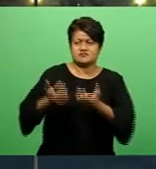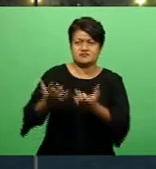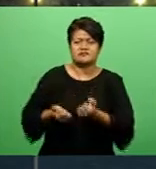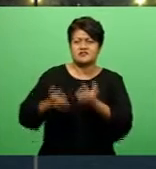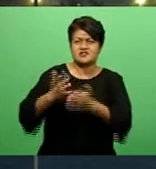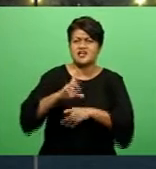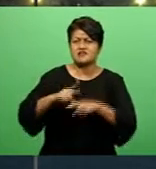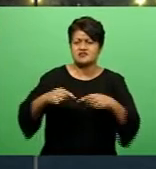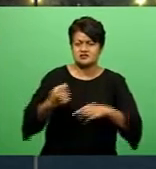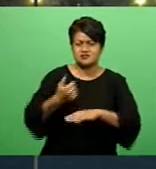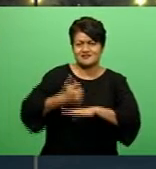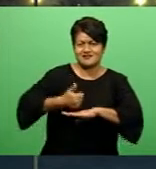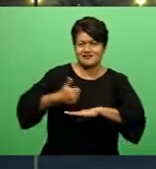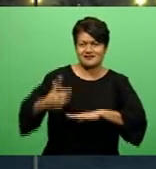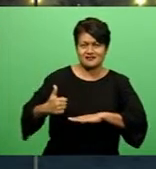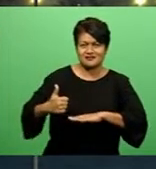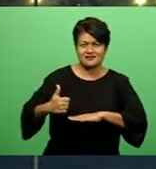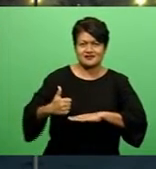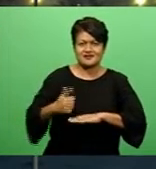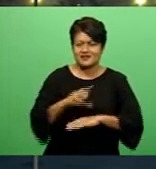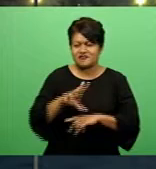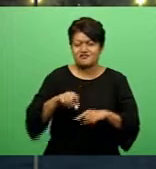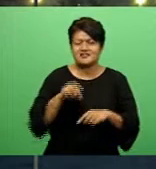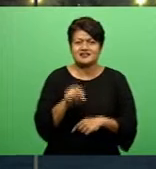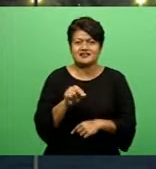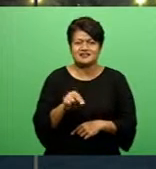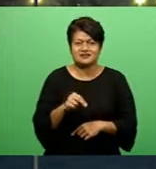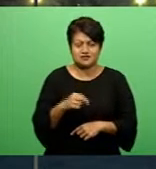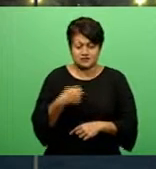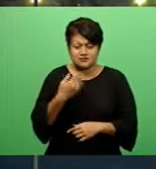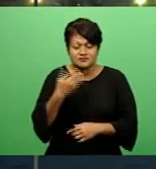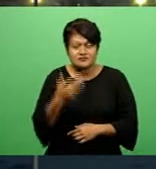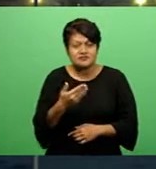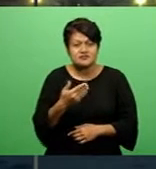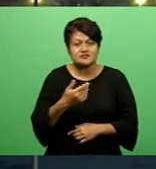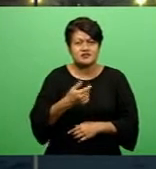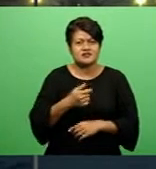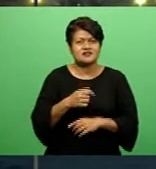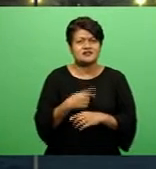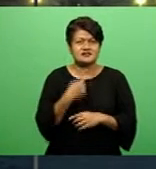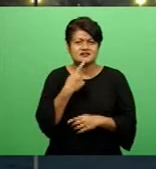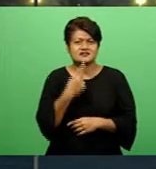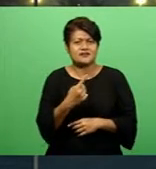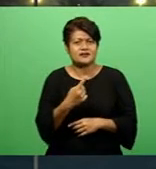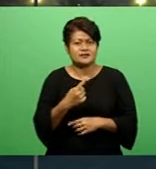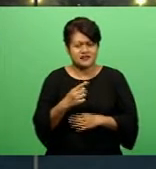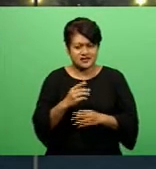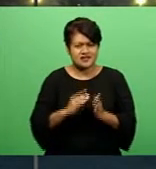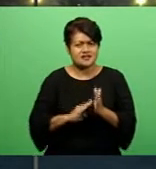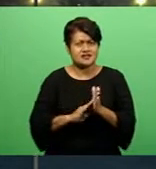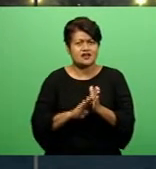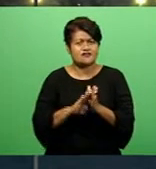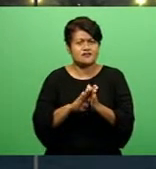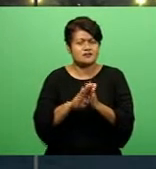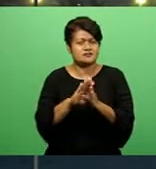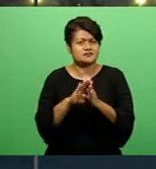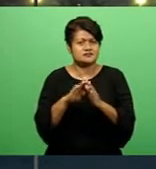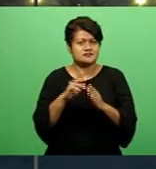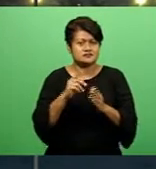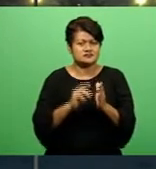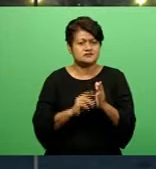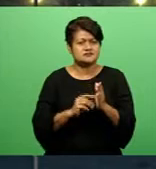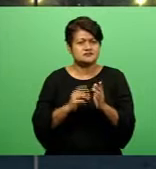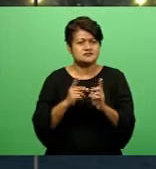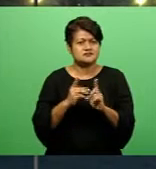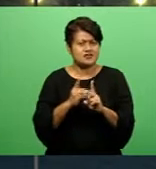need. Speaking to FBC News in Vanuatu Village, Deputy Chair for Development Projects for the island, Chokini Taoe,